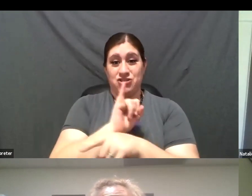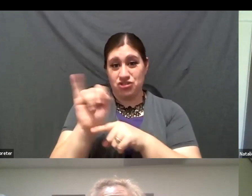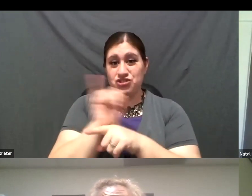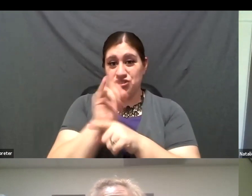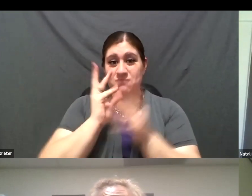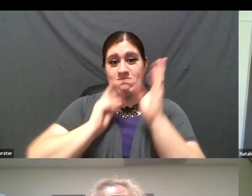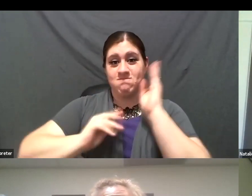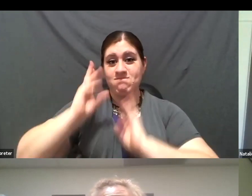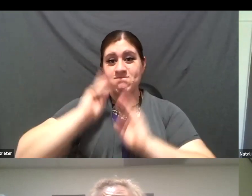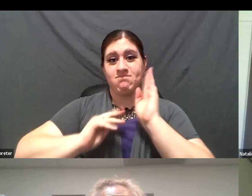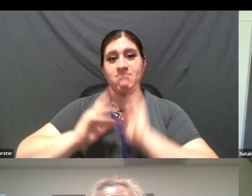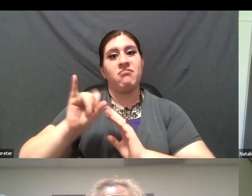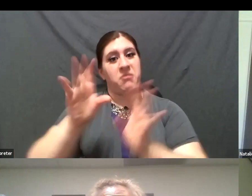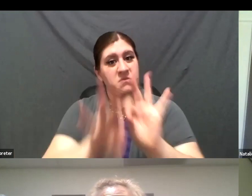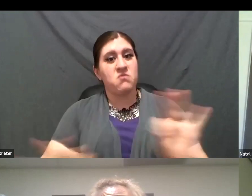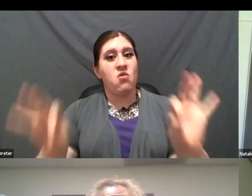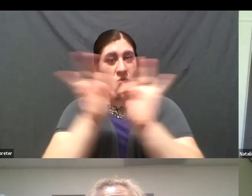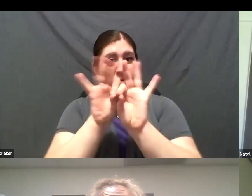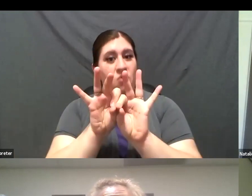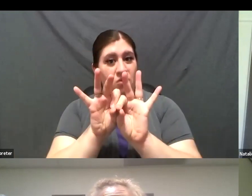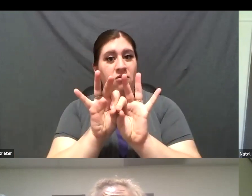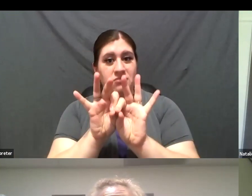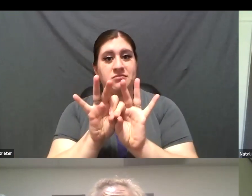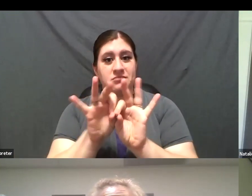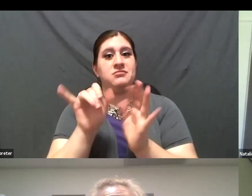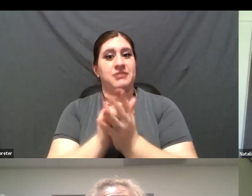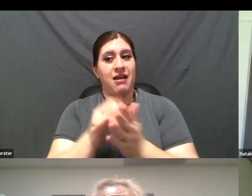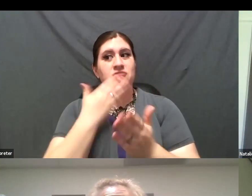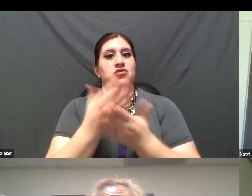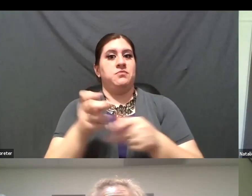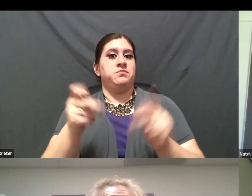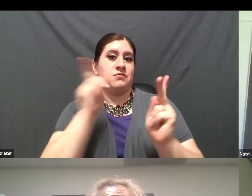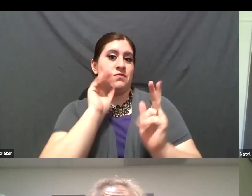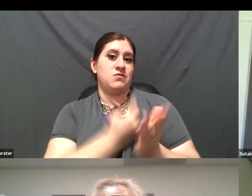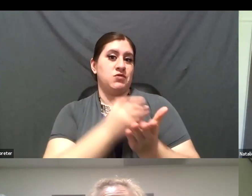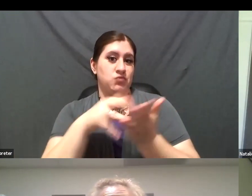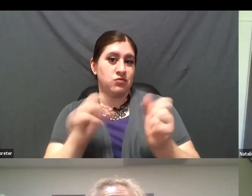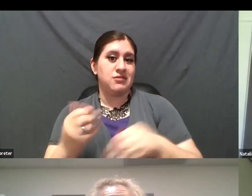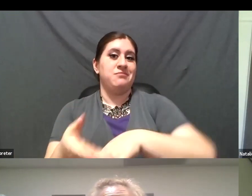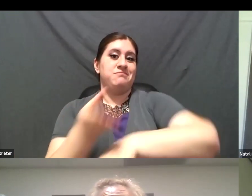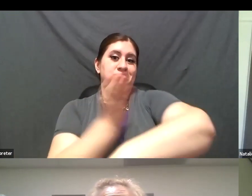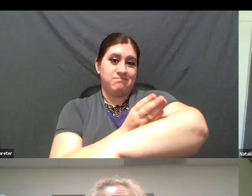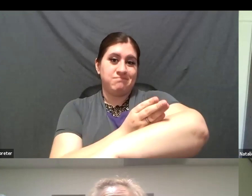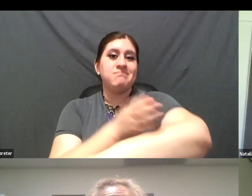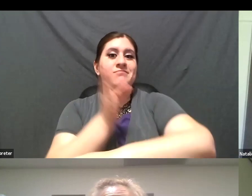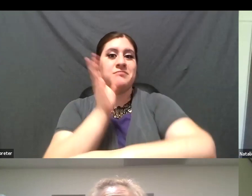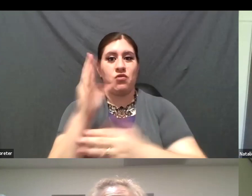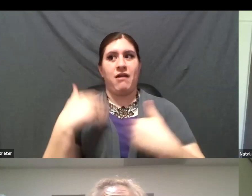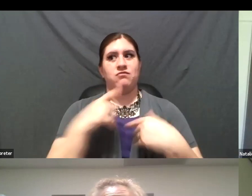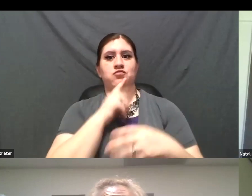that are important, okay, and that are opportunities for our students to grow and to get